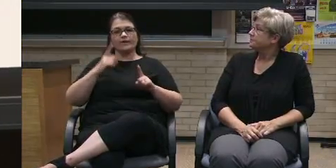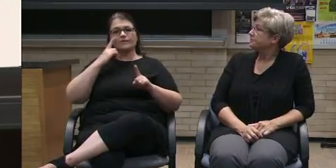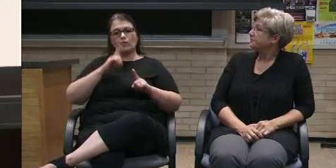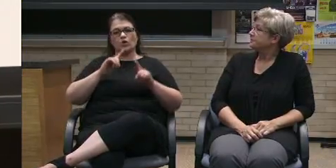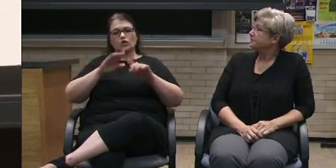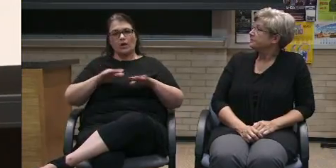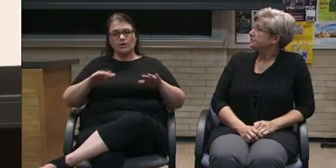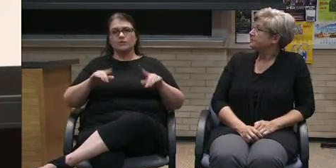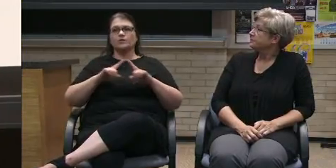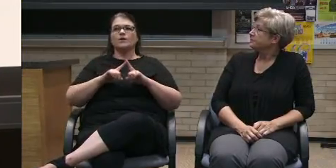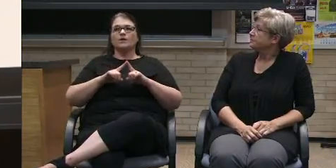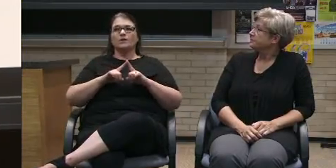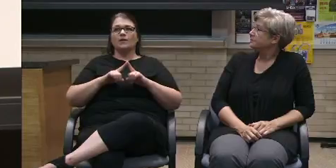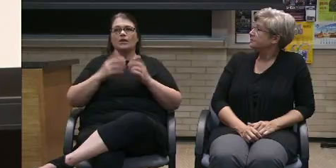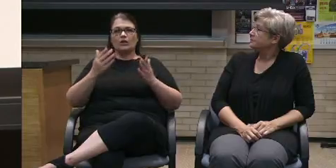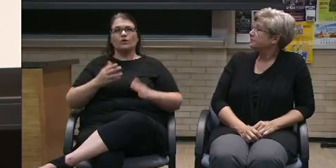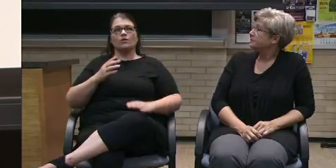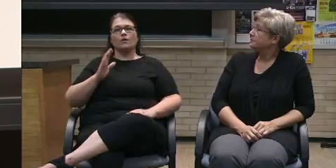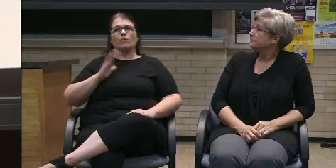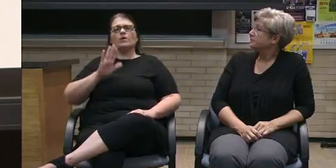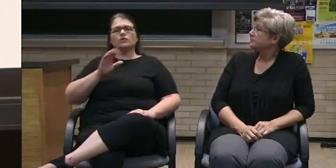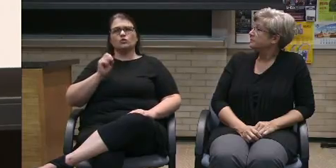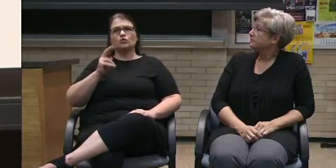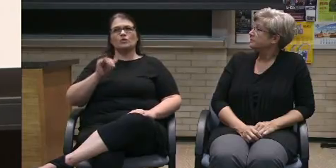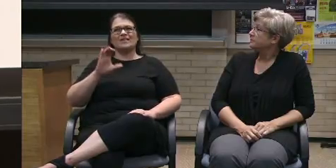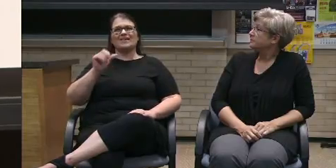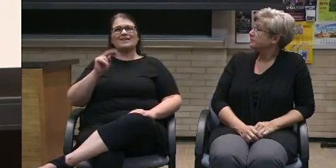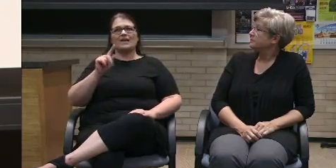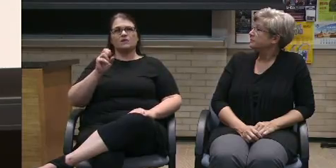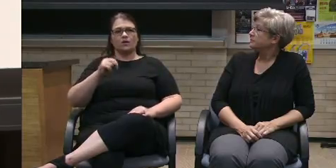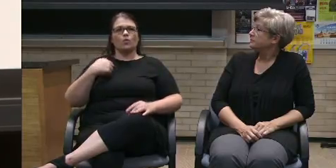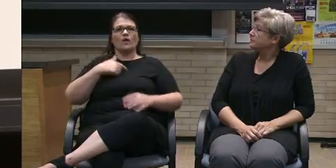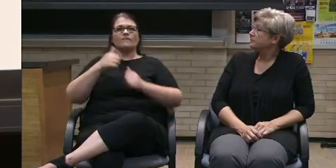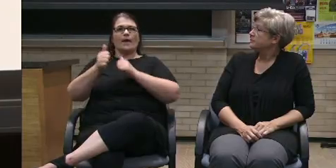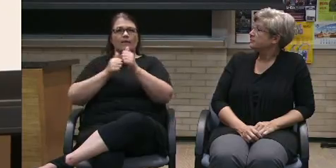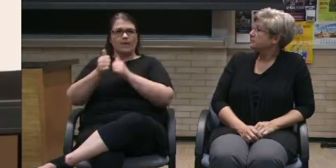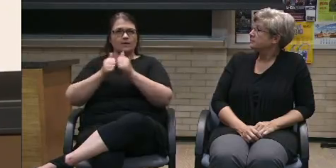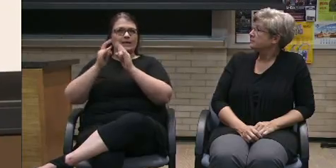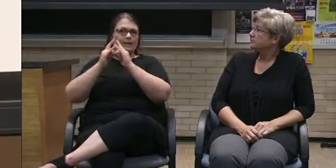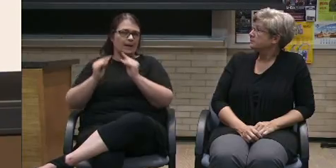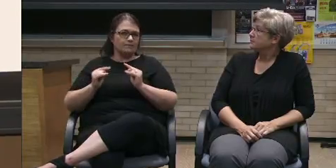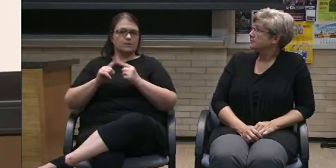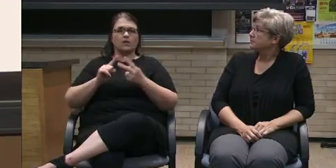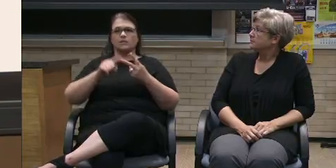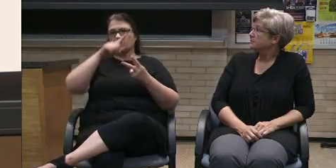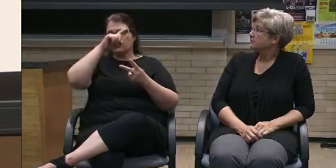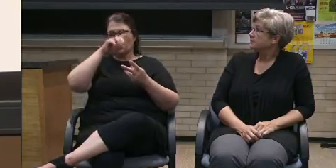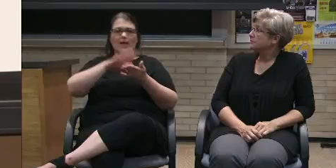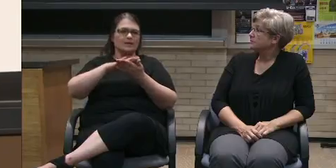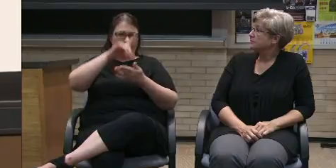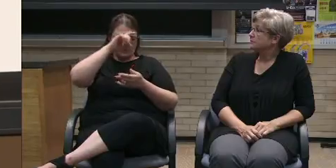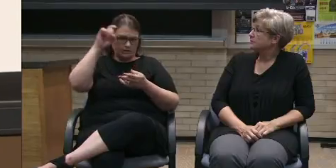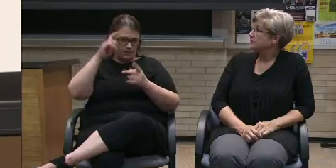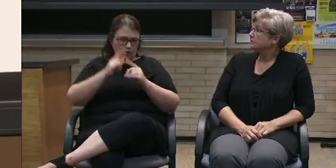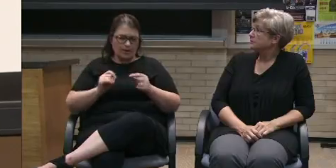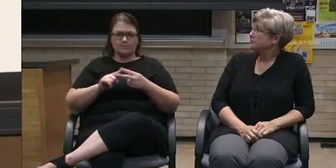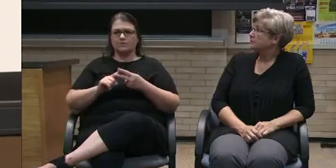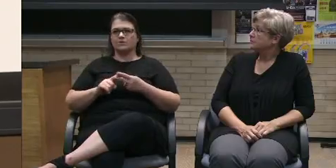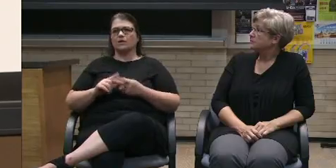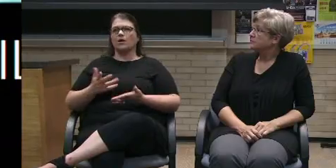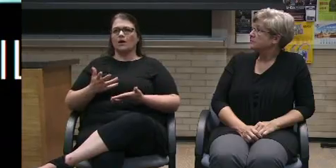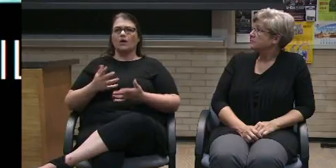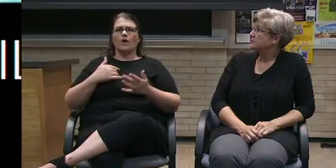at SUNY Canton, we have athletic camps and sometimes summer camps, academic summer camps. Our metrics could be just how